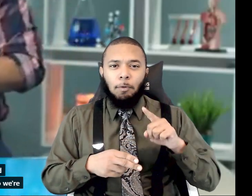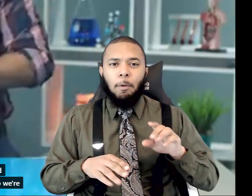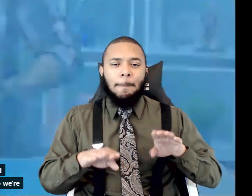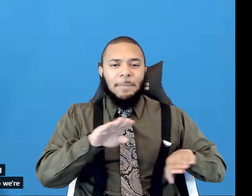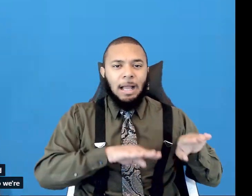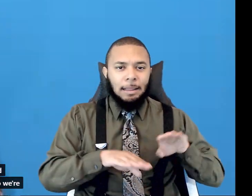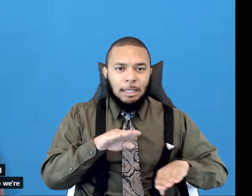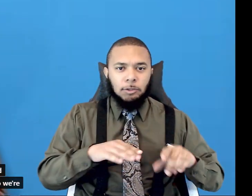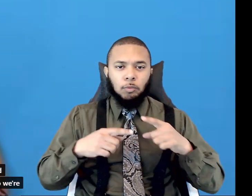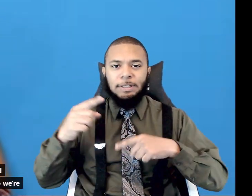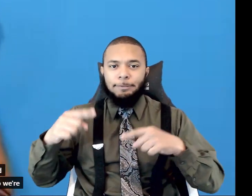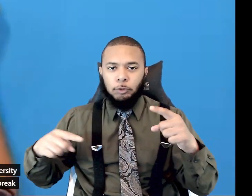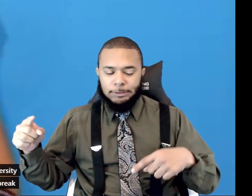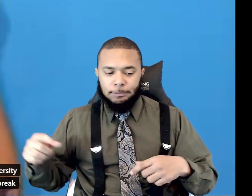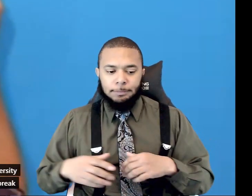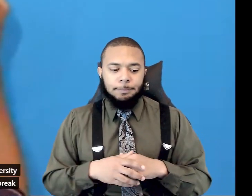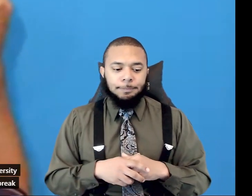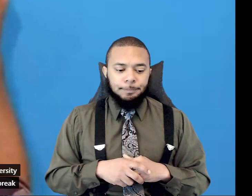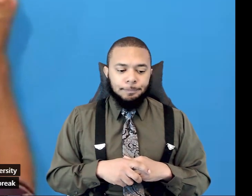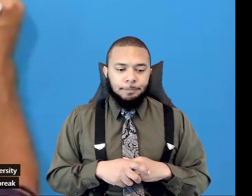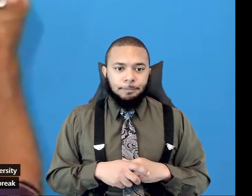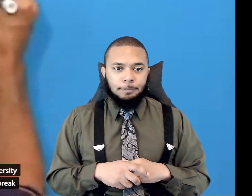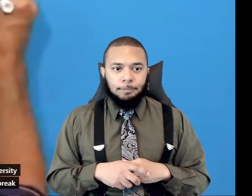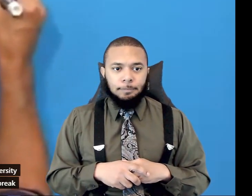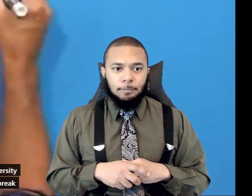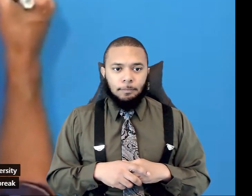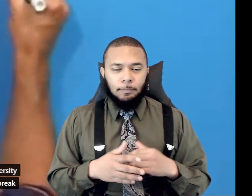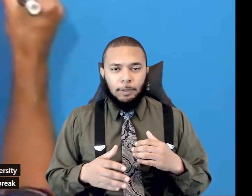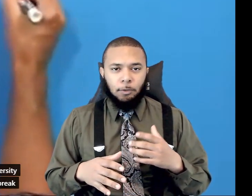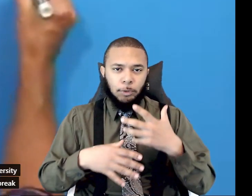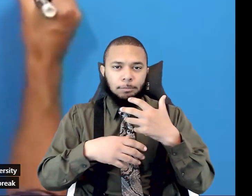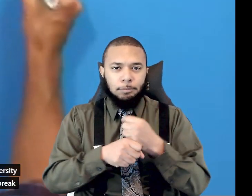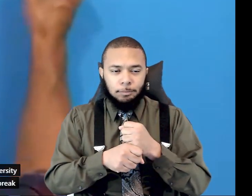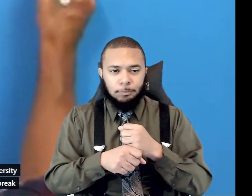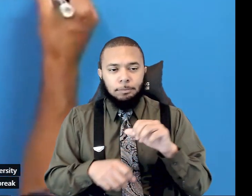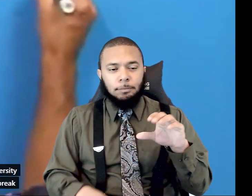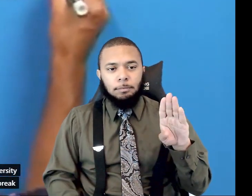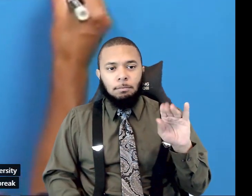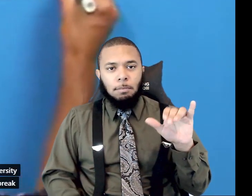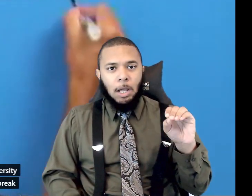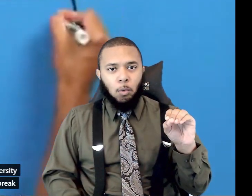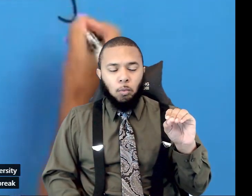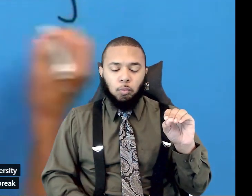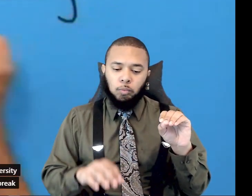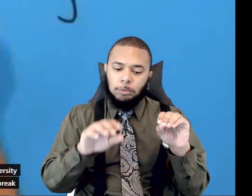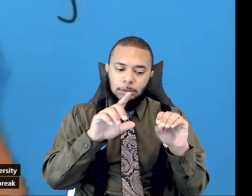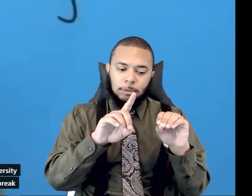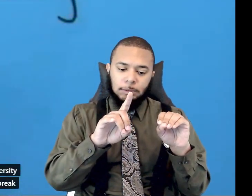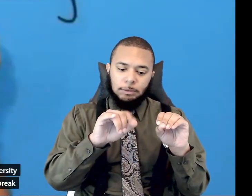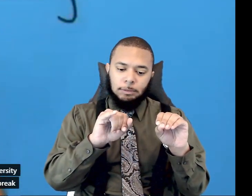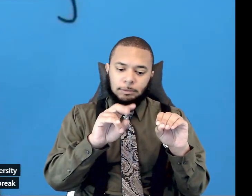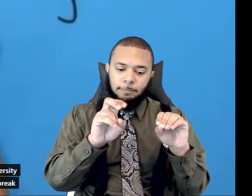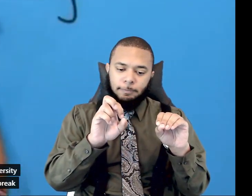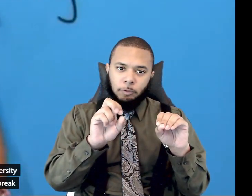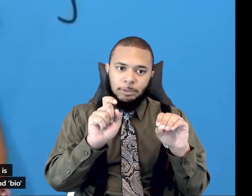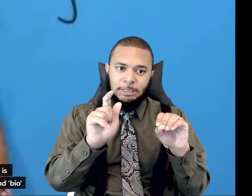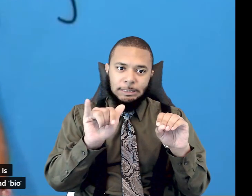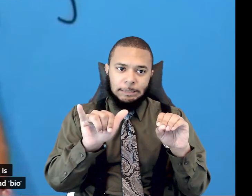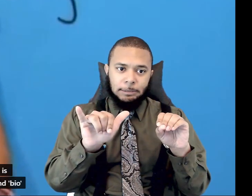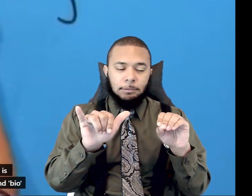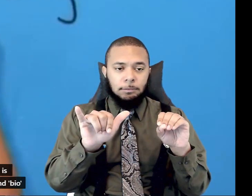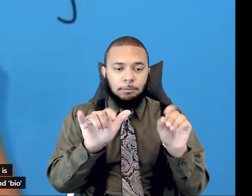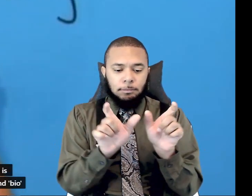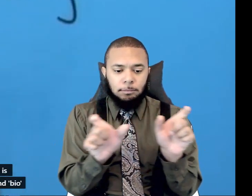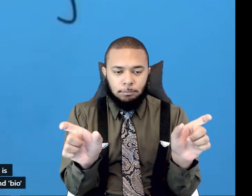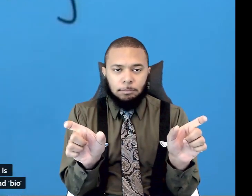diversity. So we're going to just take the term biodiversity here, okay, and we can really break it